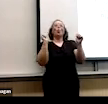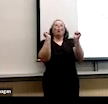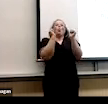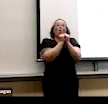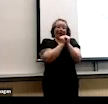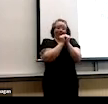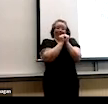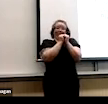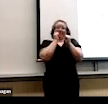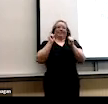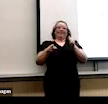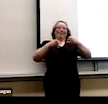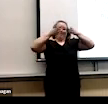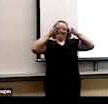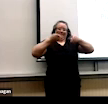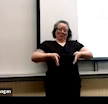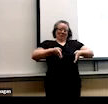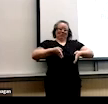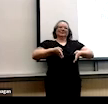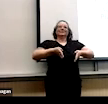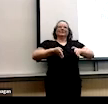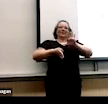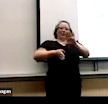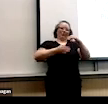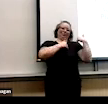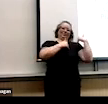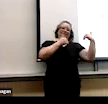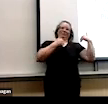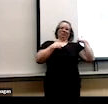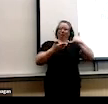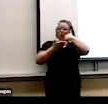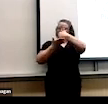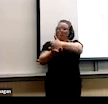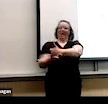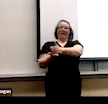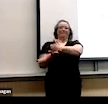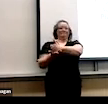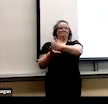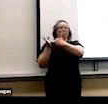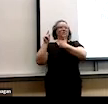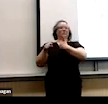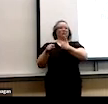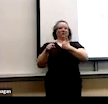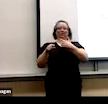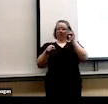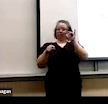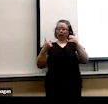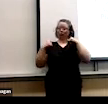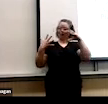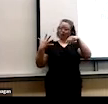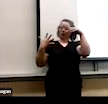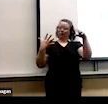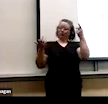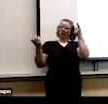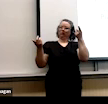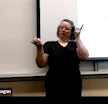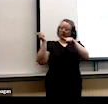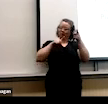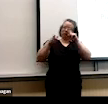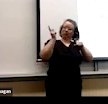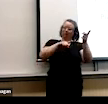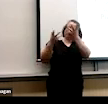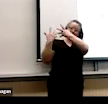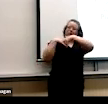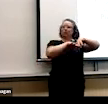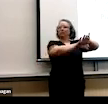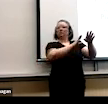supports for families, especially if they're trying to navigate, you know, I'm transitioning funding, I'm transitioning schools, I'm transitioning doctors, I'm transitioning physio, all